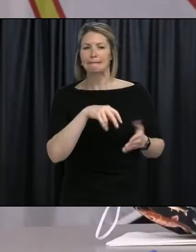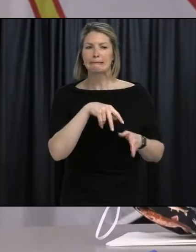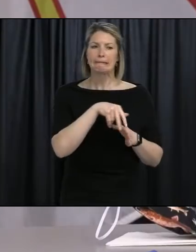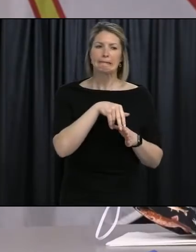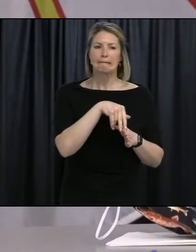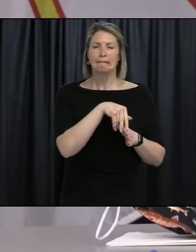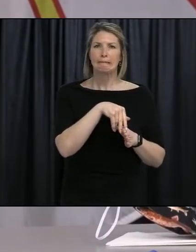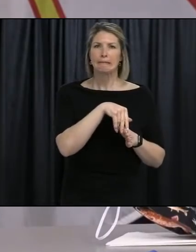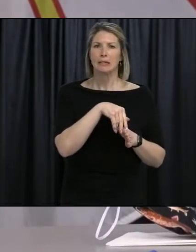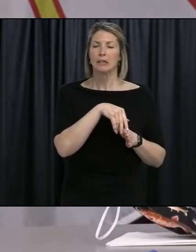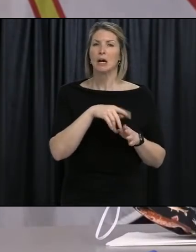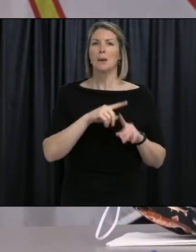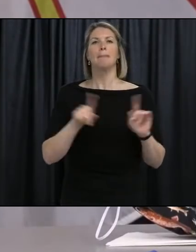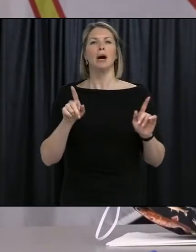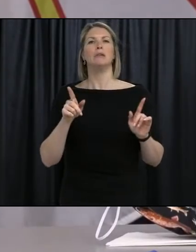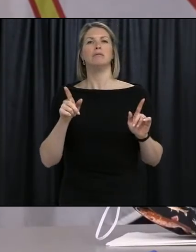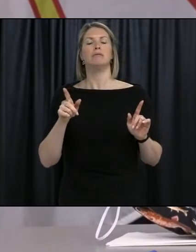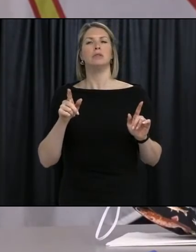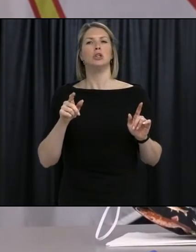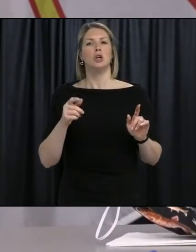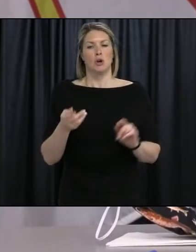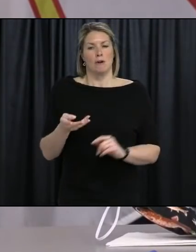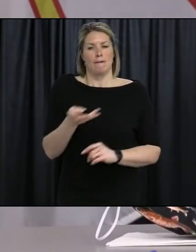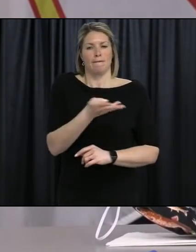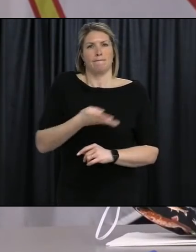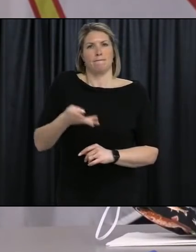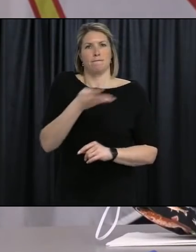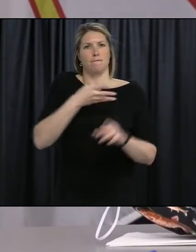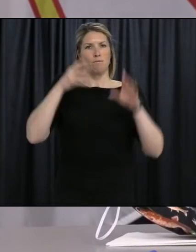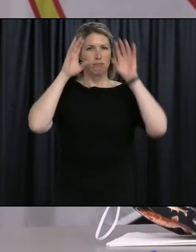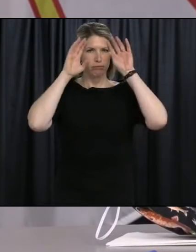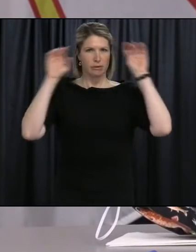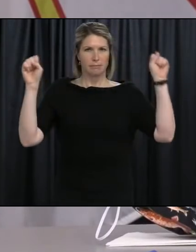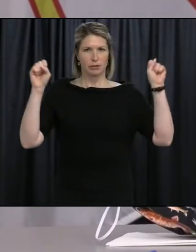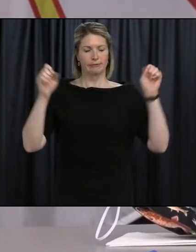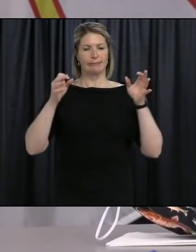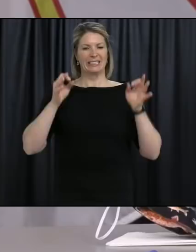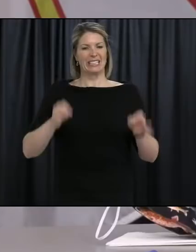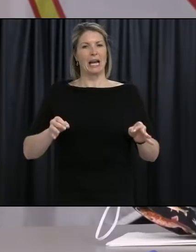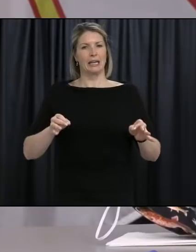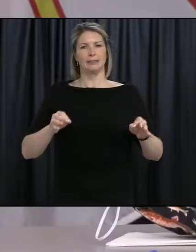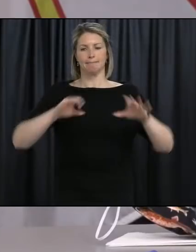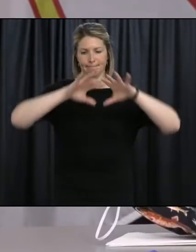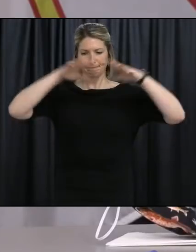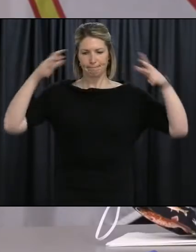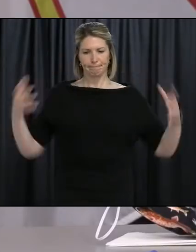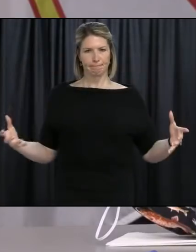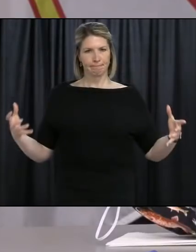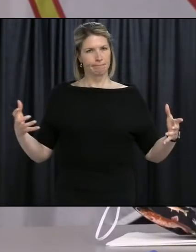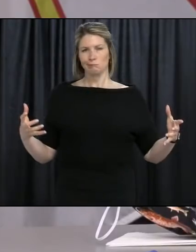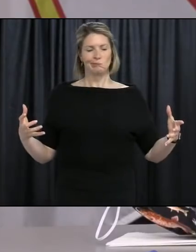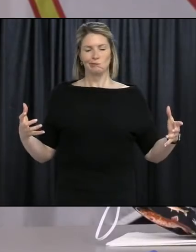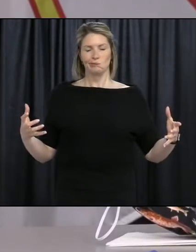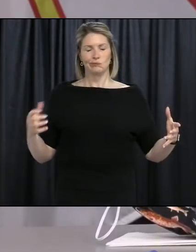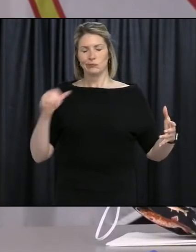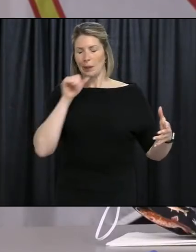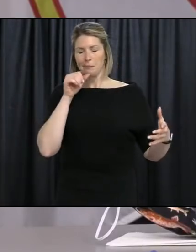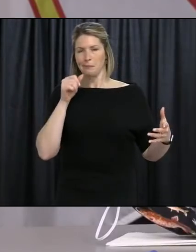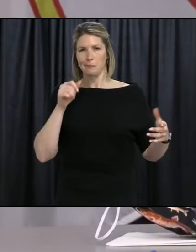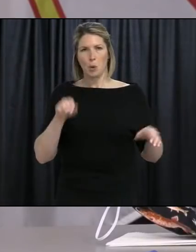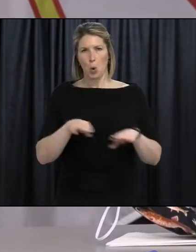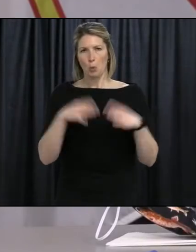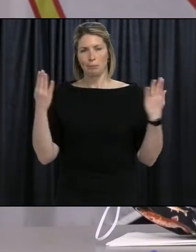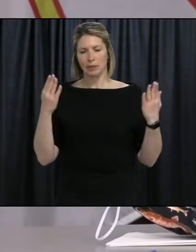that the concept of a full bubble was not entertained, and we agreed on the call last night that that should be the path forward.